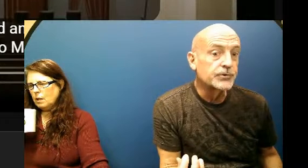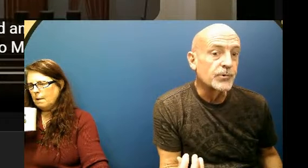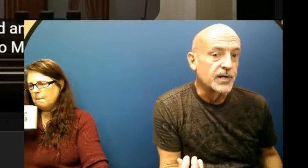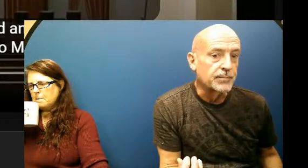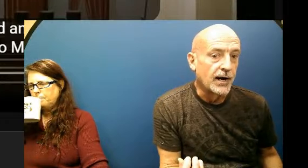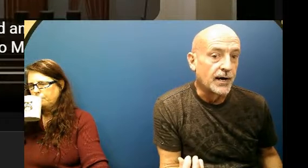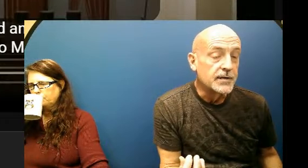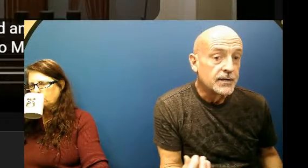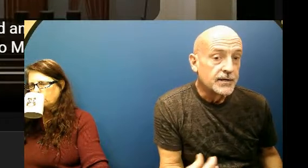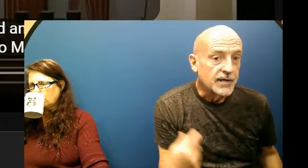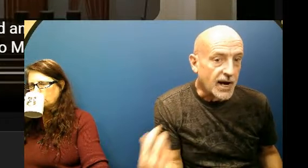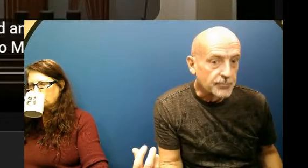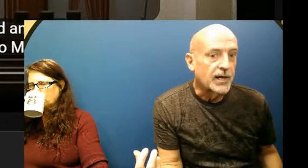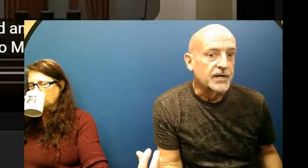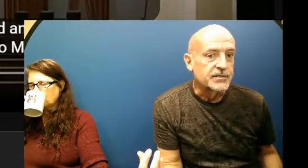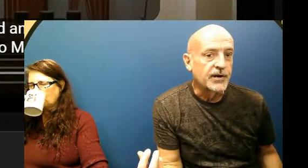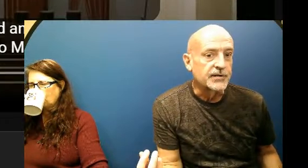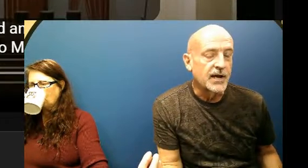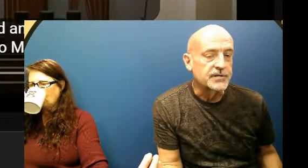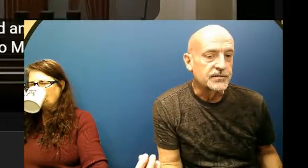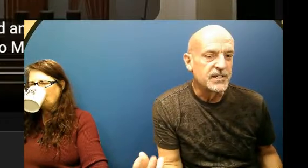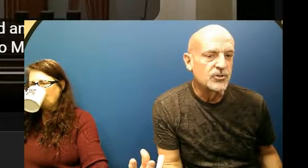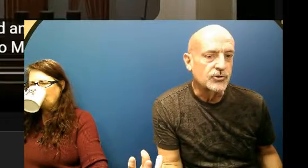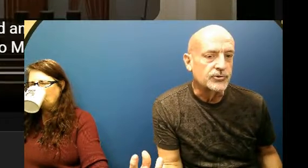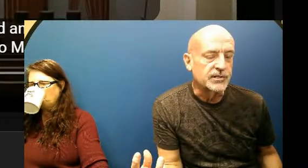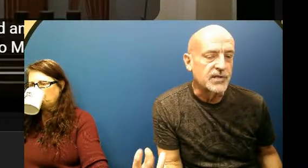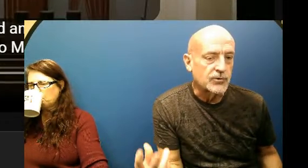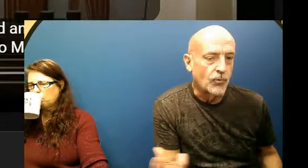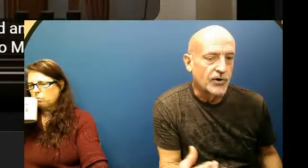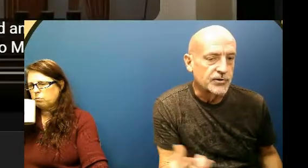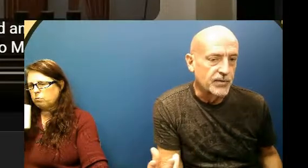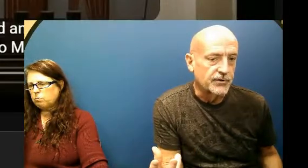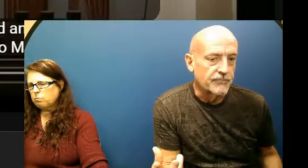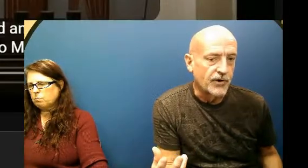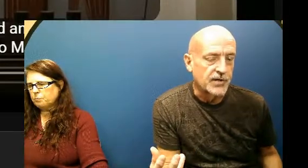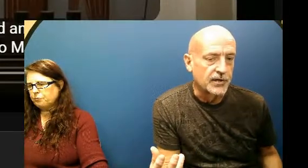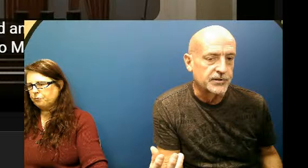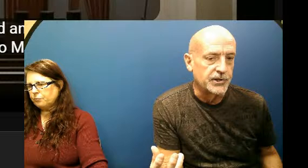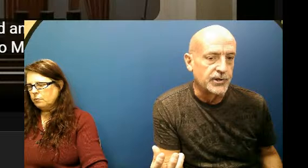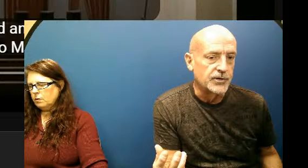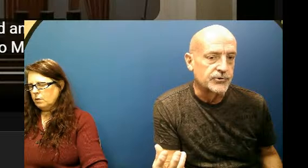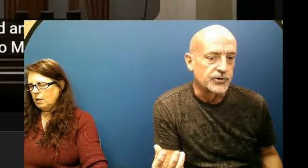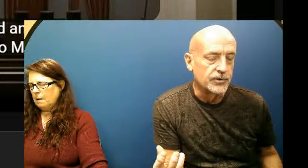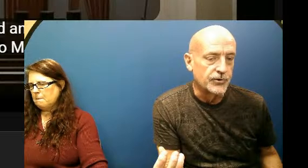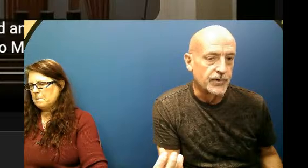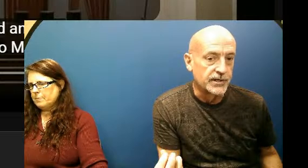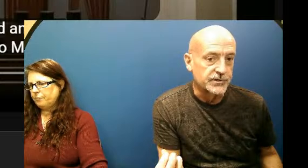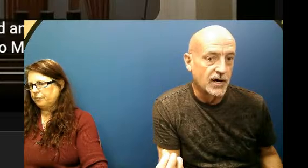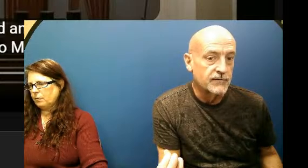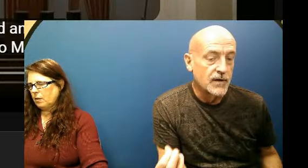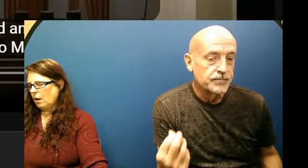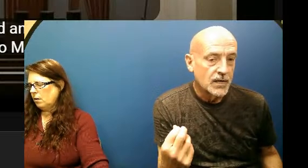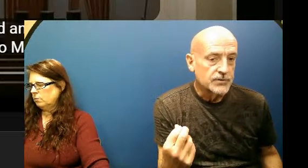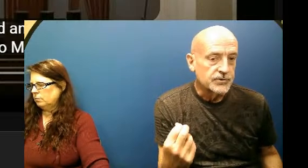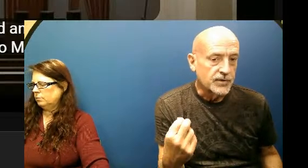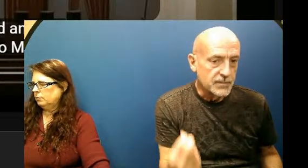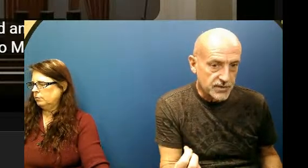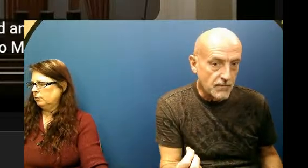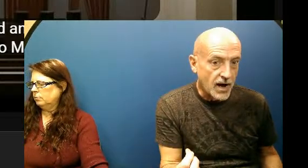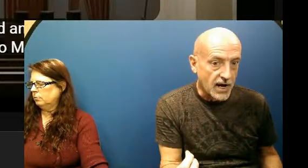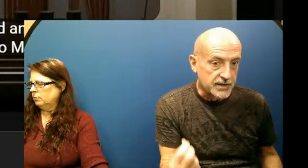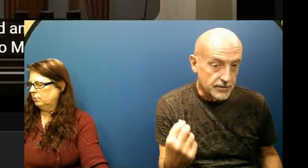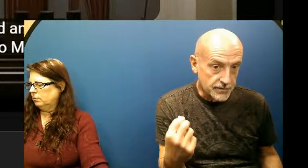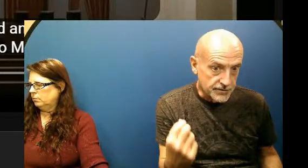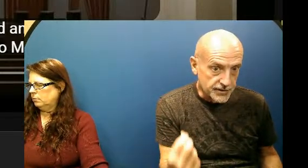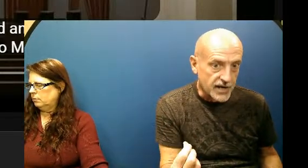substantive rules we apply, I'm applying stare decisis. He didn't use those exact words, but the phraseology you get used to when you read his stuff. So keep